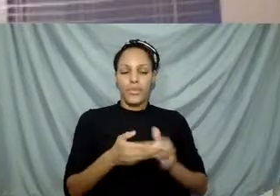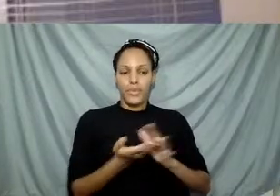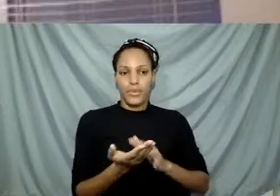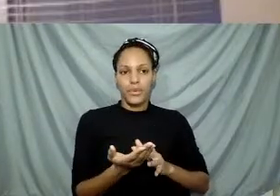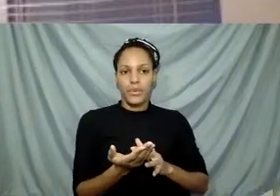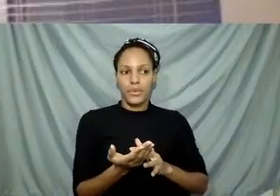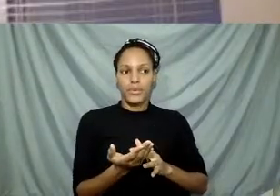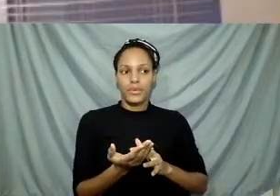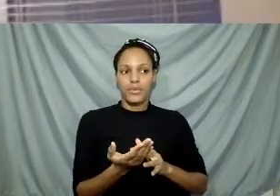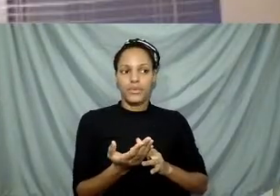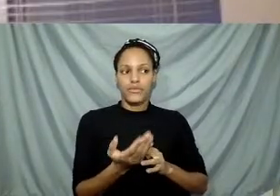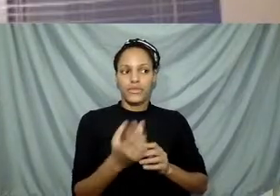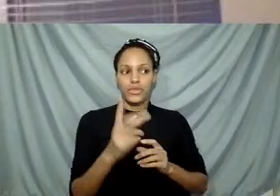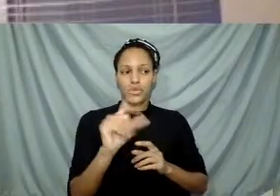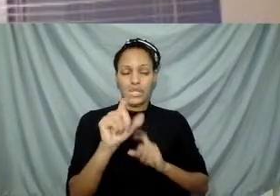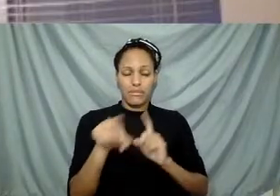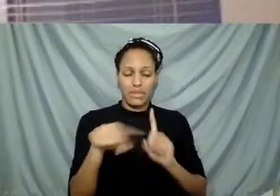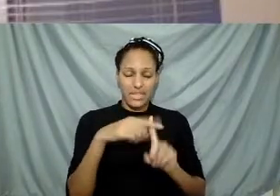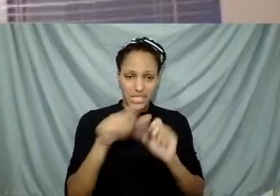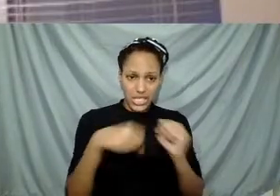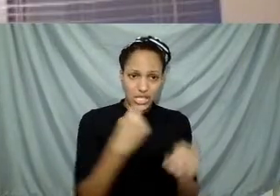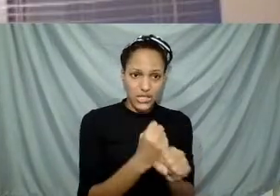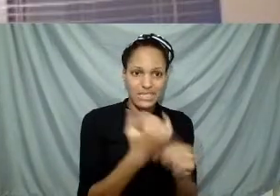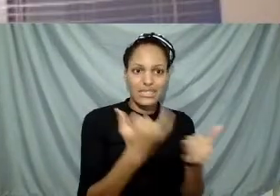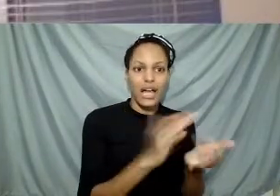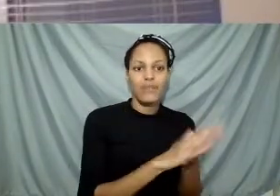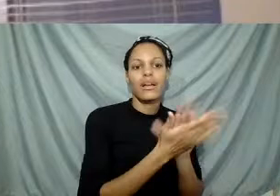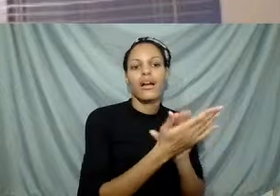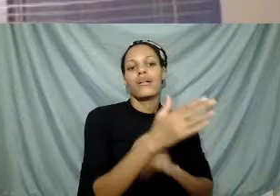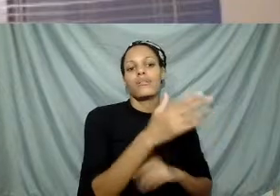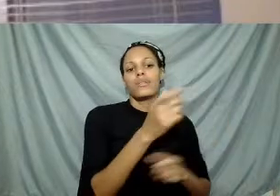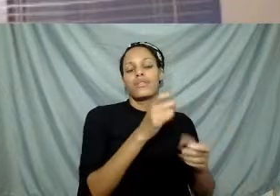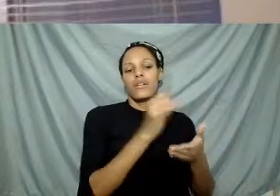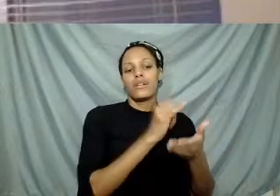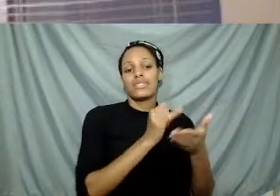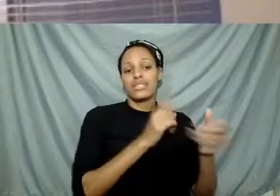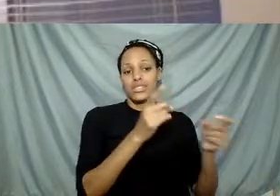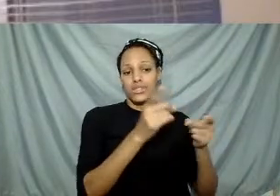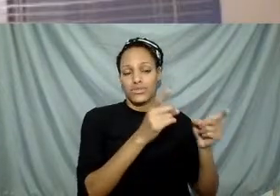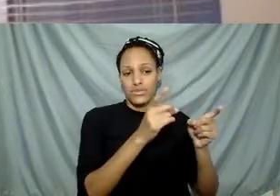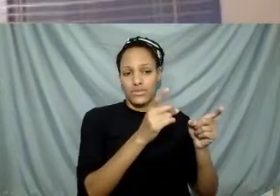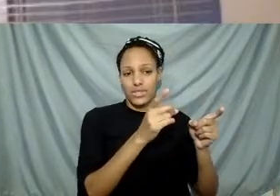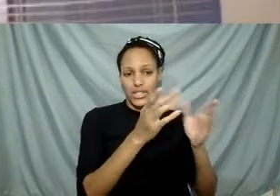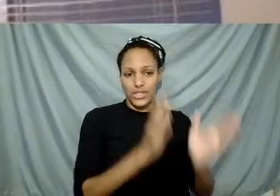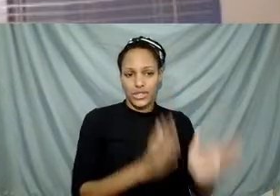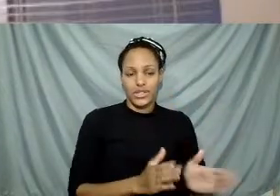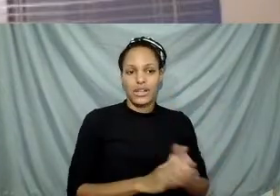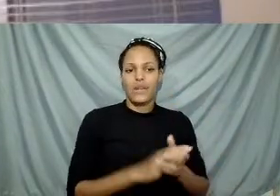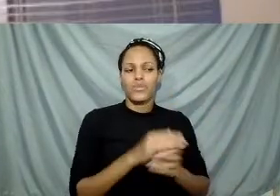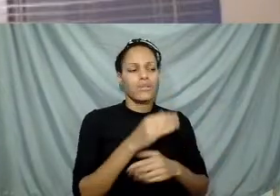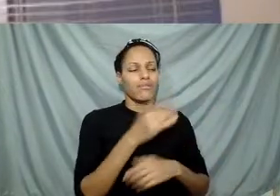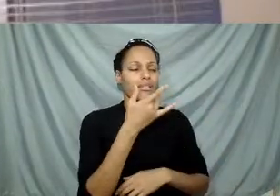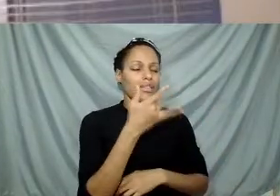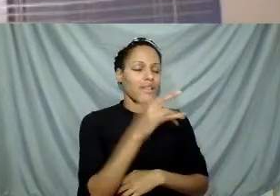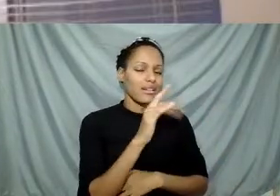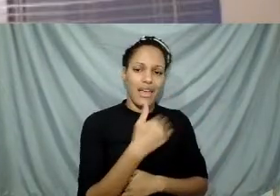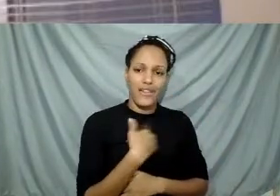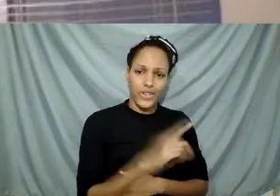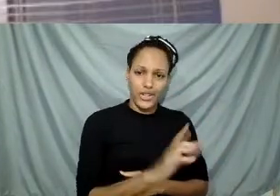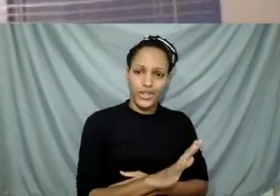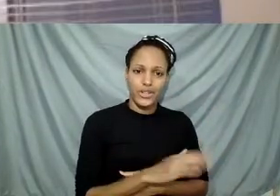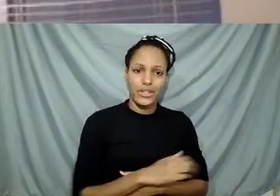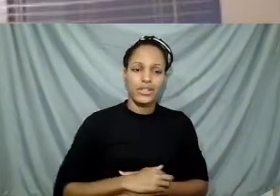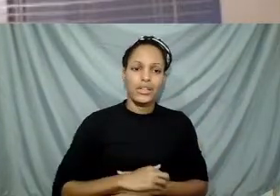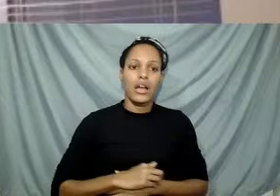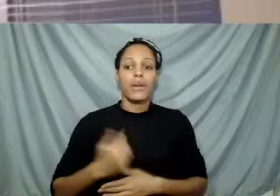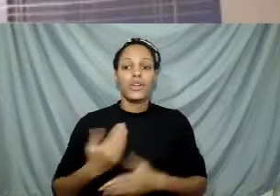artistic director of the company. And we are blessed to have her. My new role is